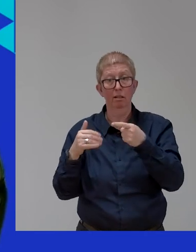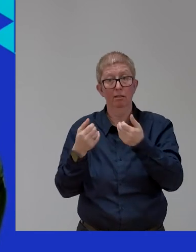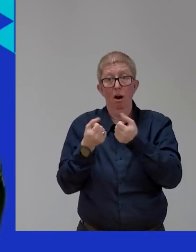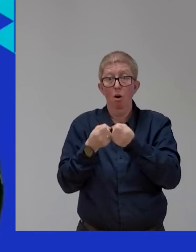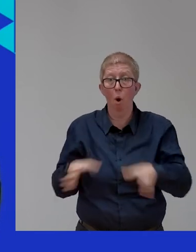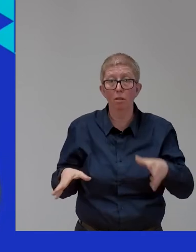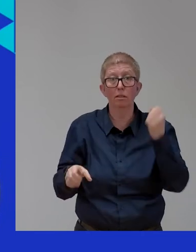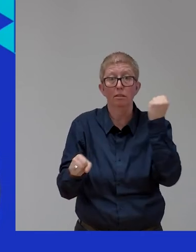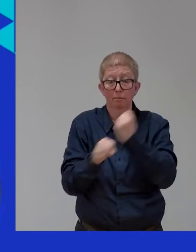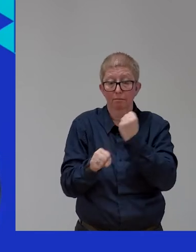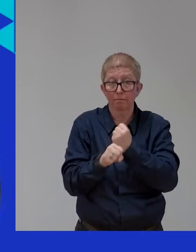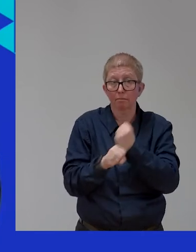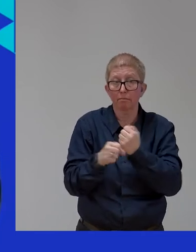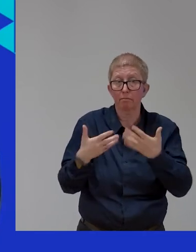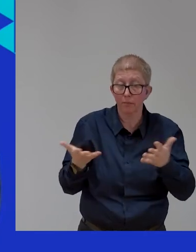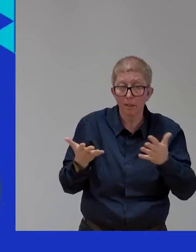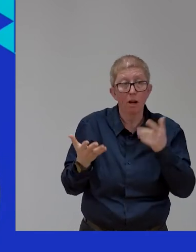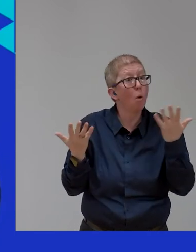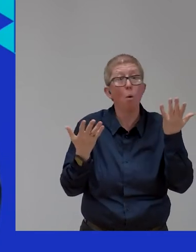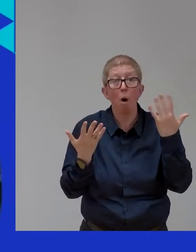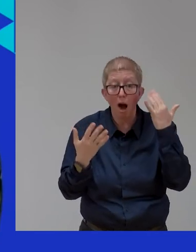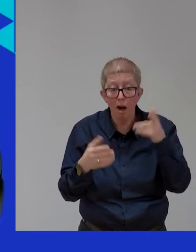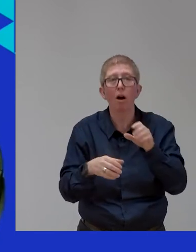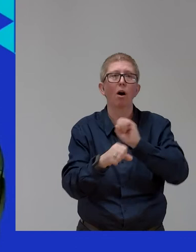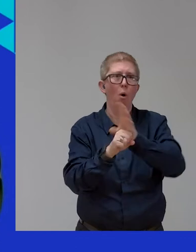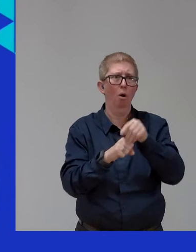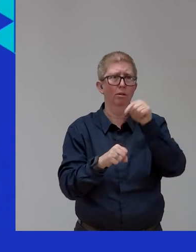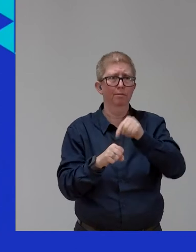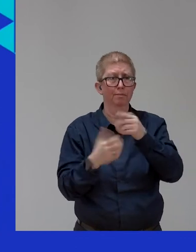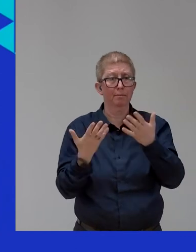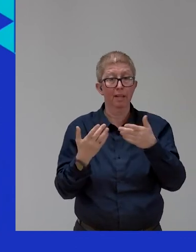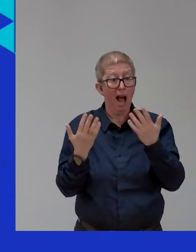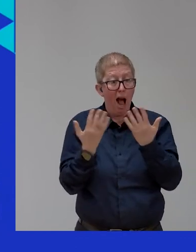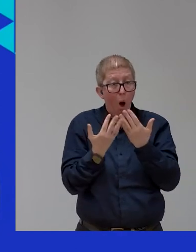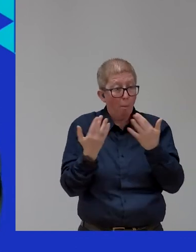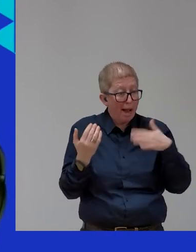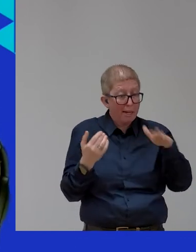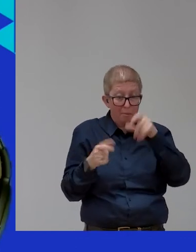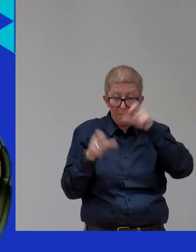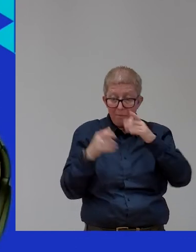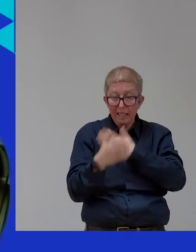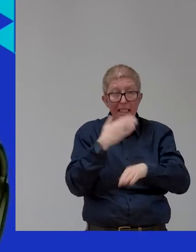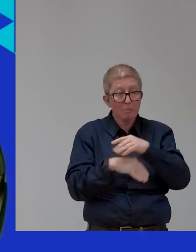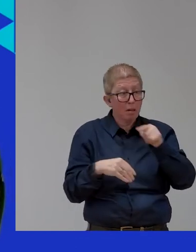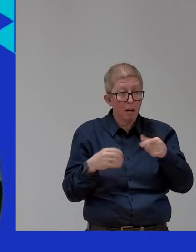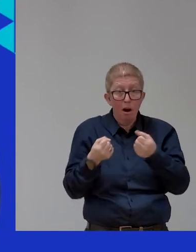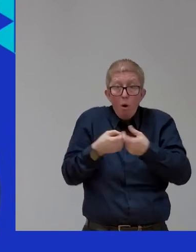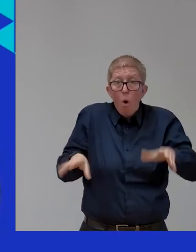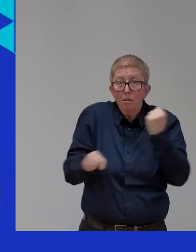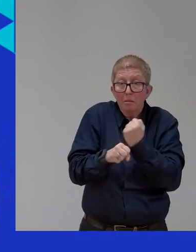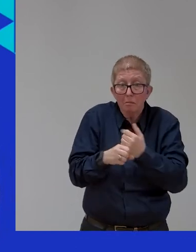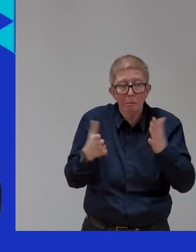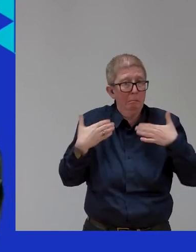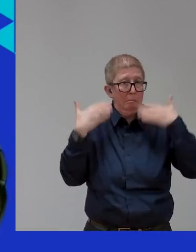huge unemployment and unemployment crisis. So data is key. We are working, for example,